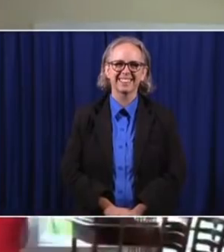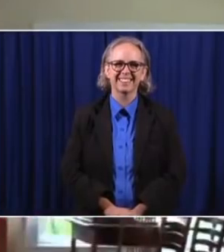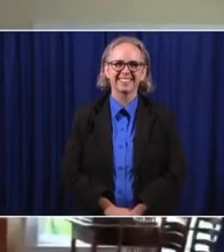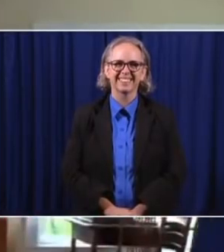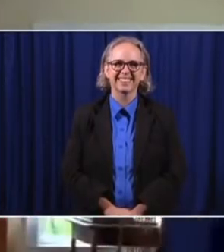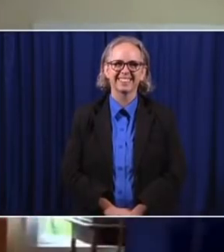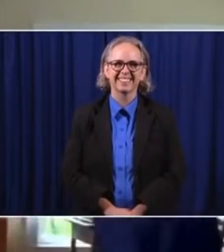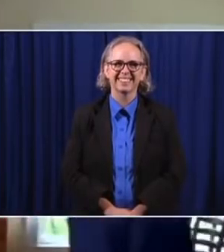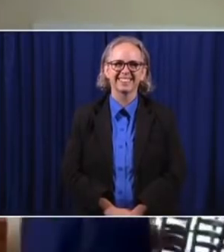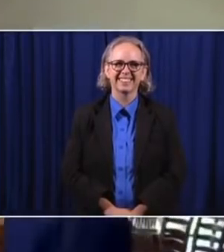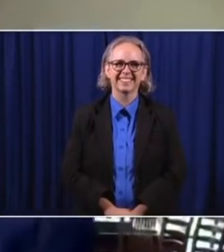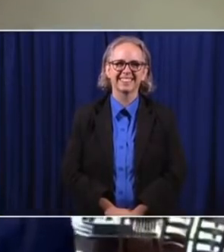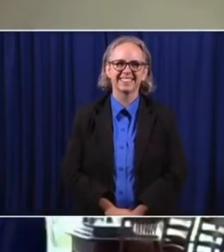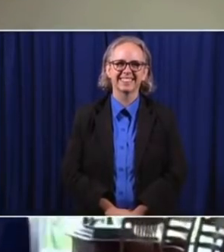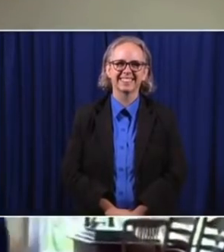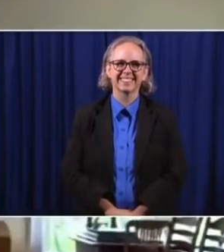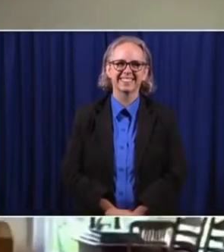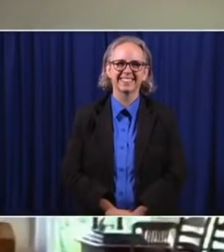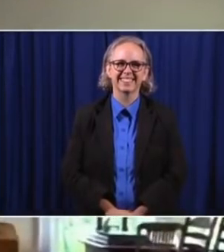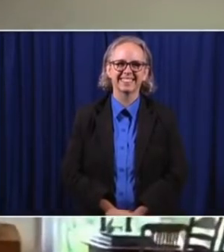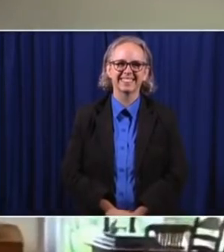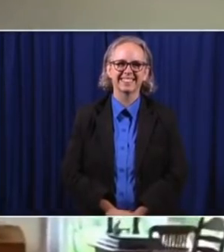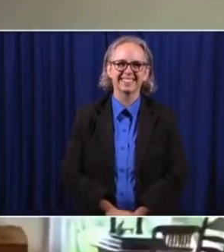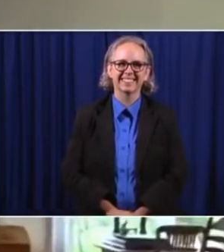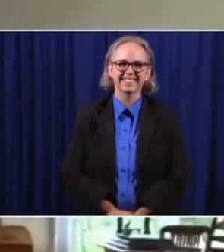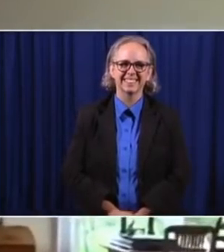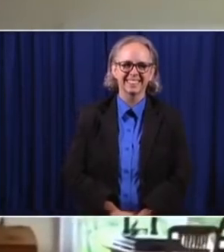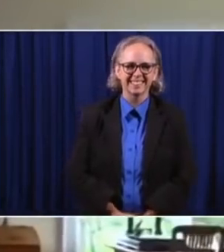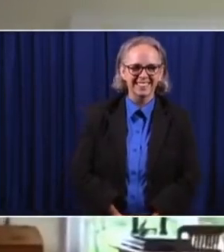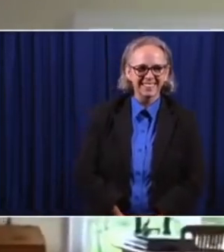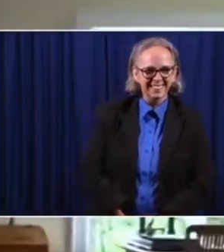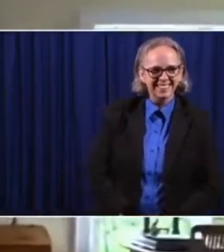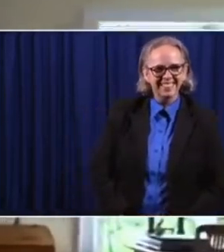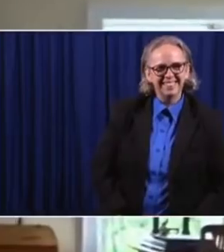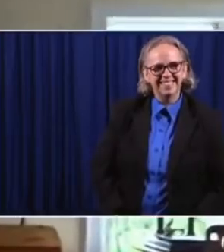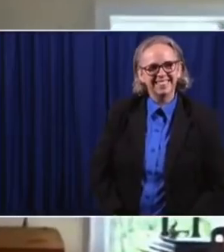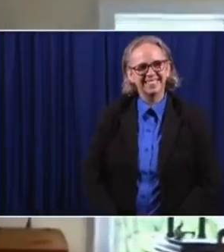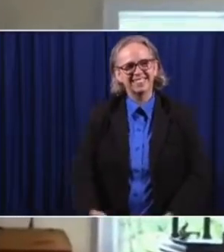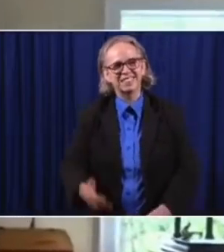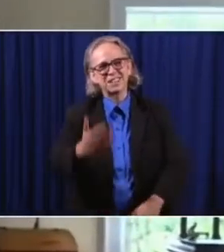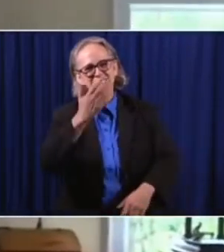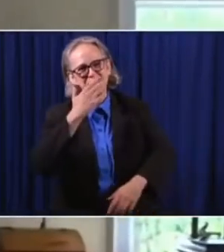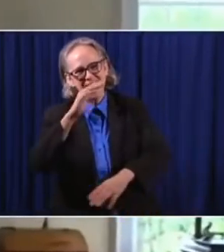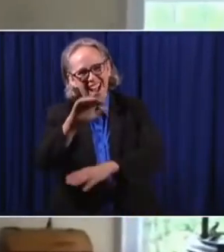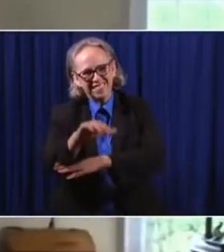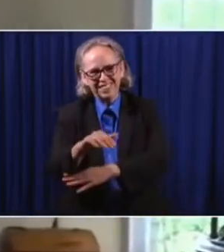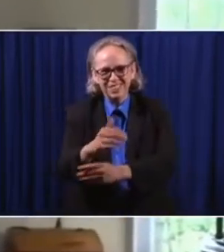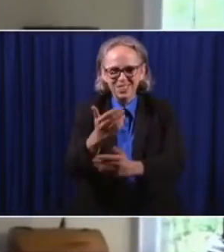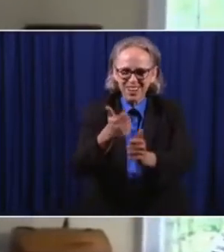his spokesman? It looks like Fran DeWine and Governor DeWine, so let's listen in.